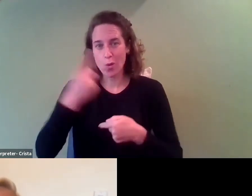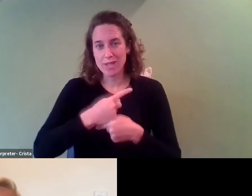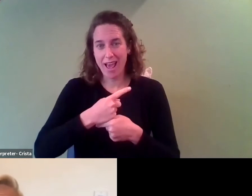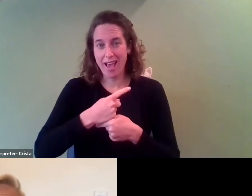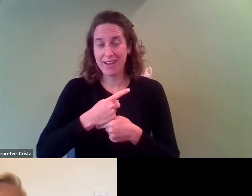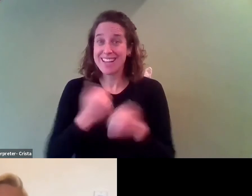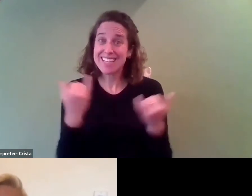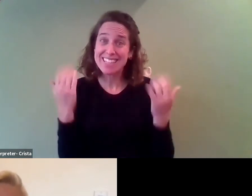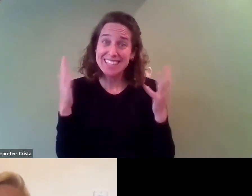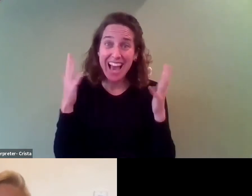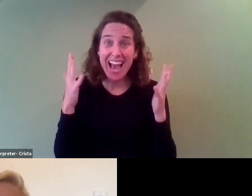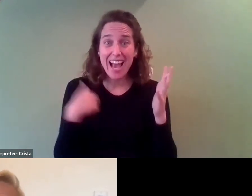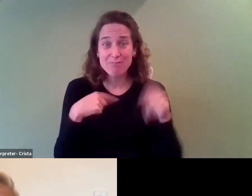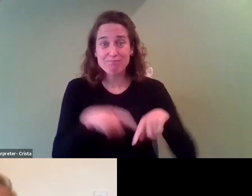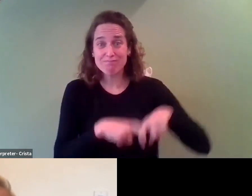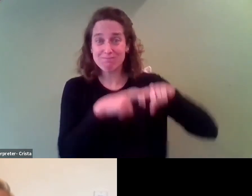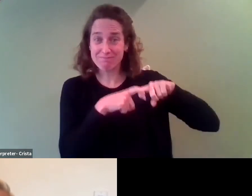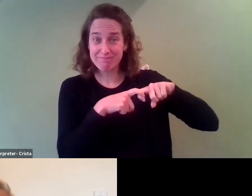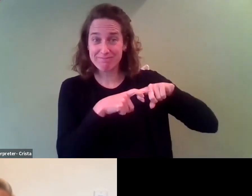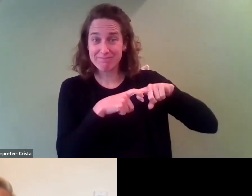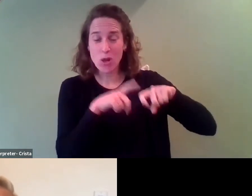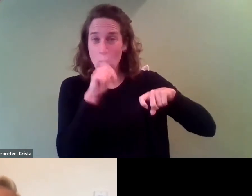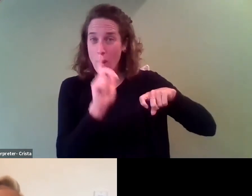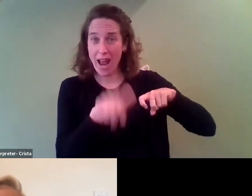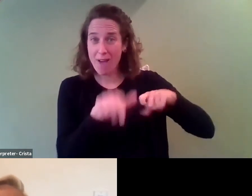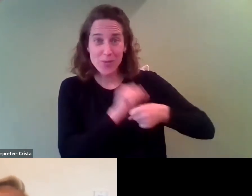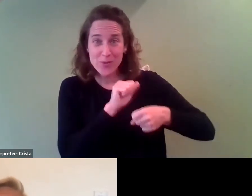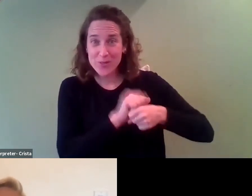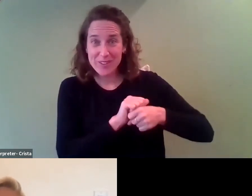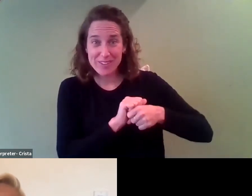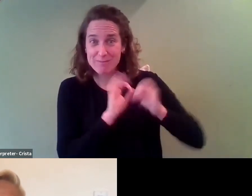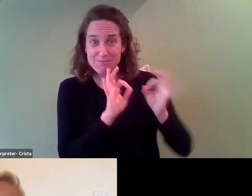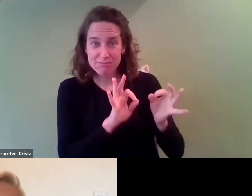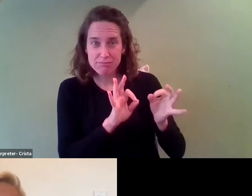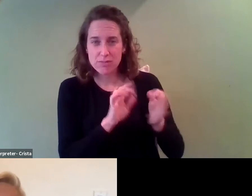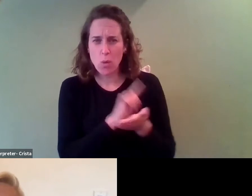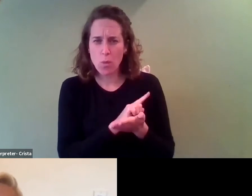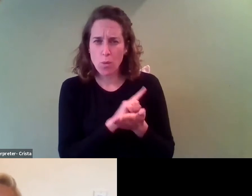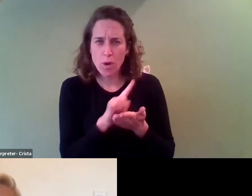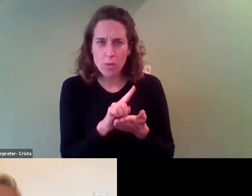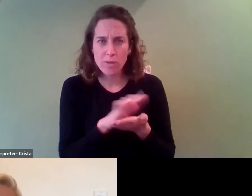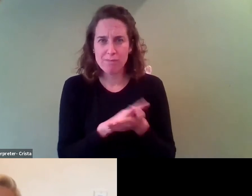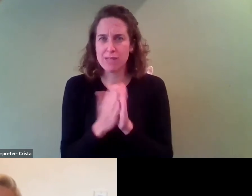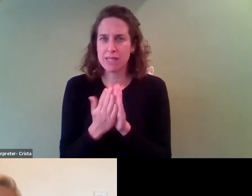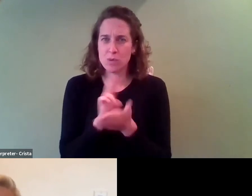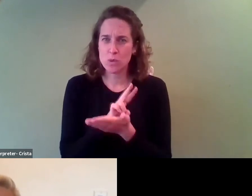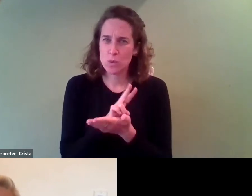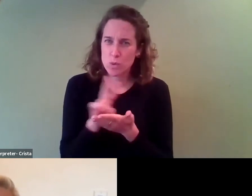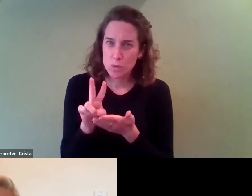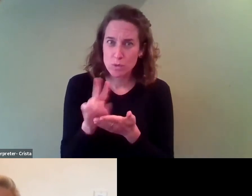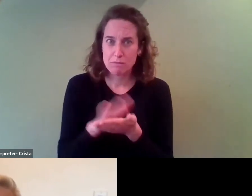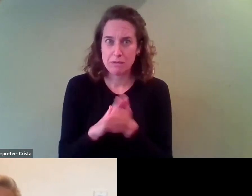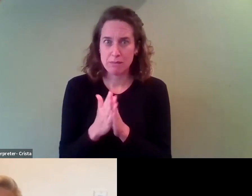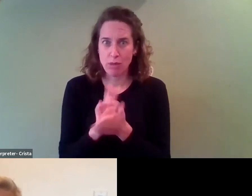yay, I'm out of school, don't have to do anything. And then it was a week, it was 2 weeks, it was 3 weeks, and the schools are sort of